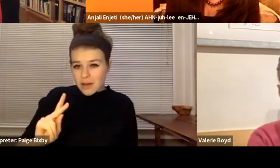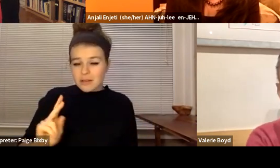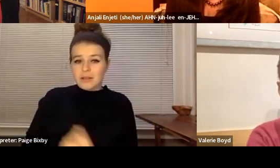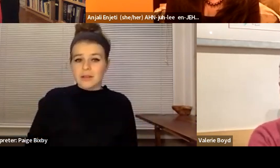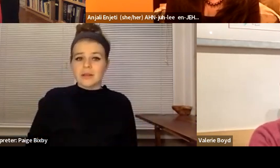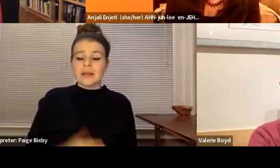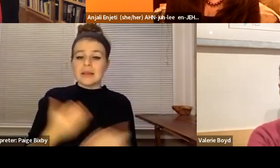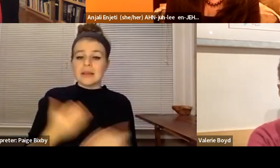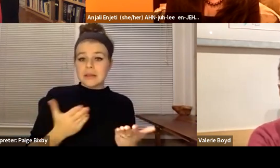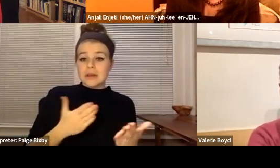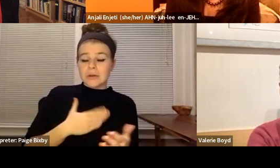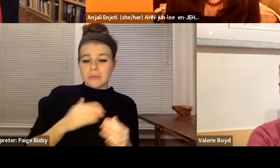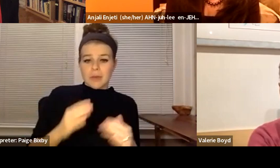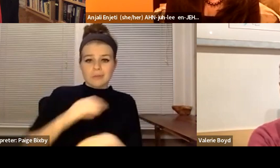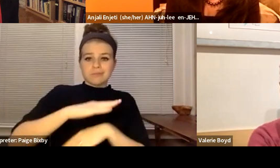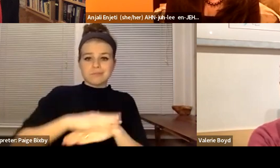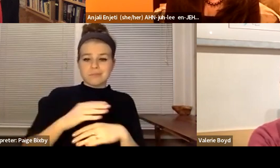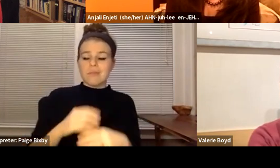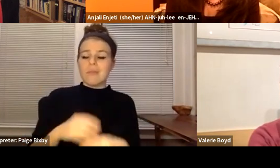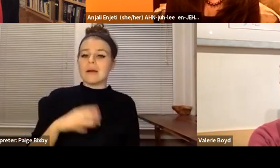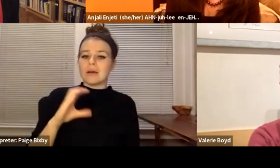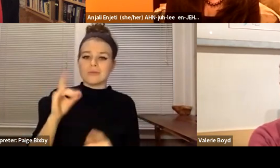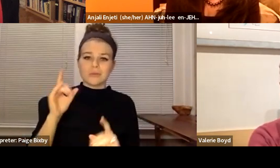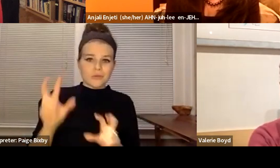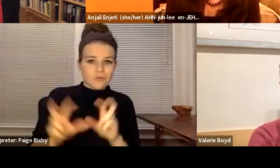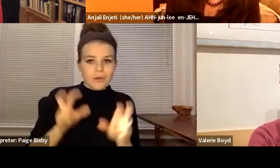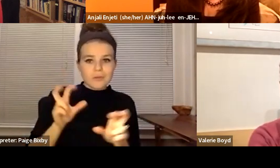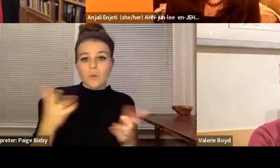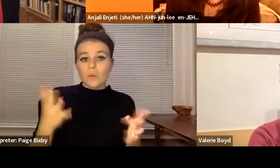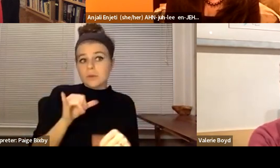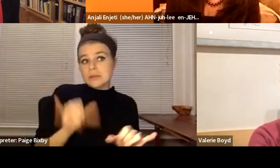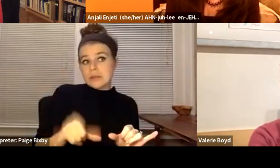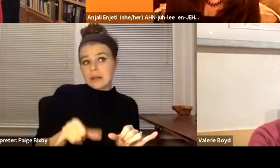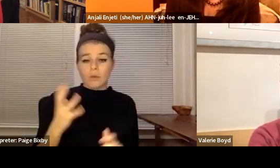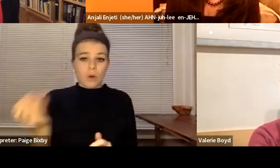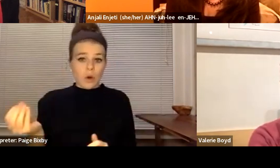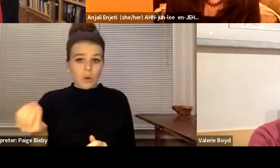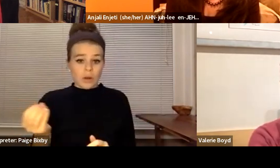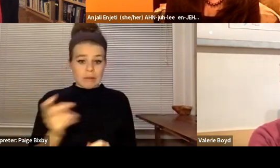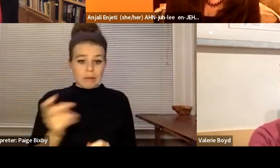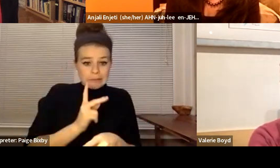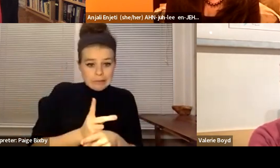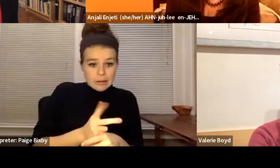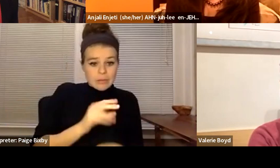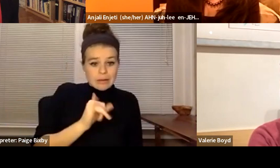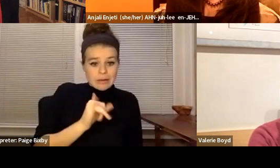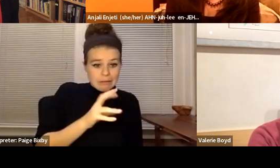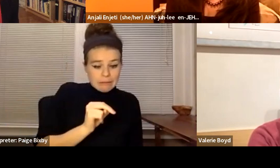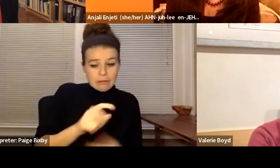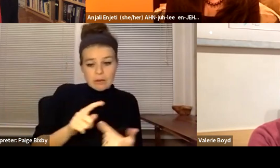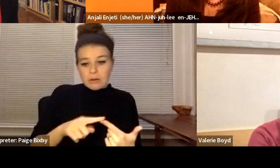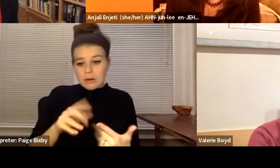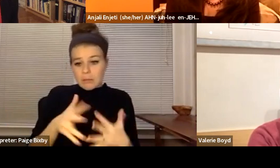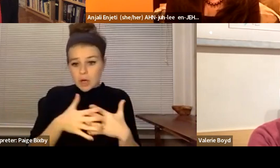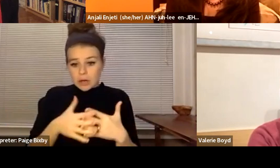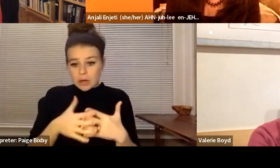at the carnival. What will stay and what will go? Indian, American, and girl. The